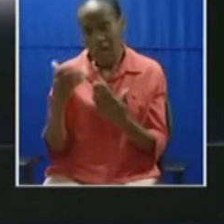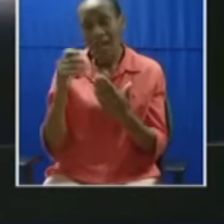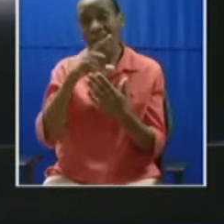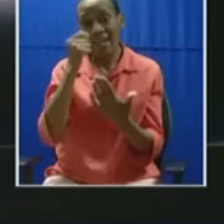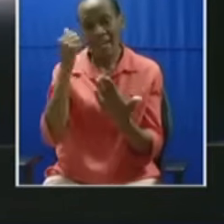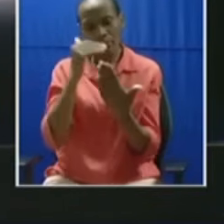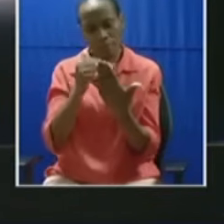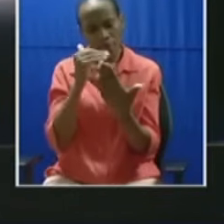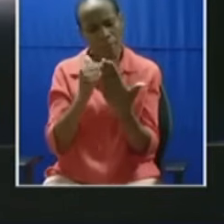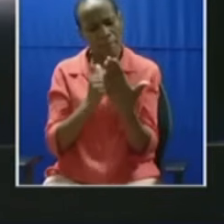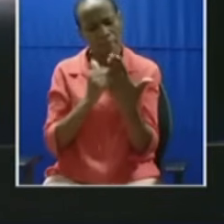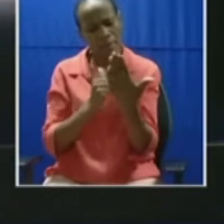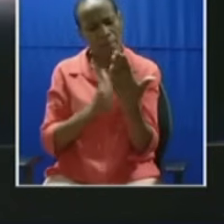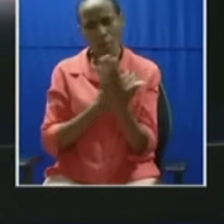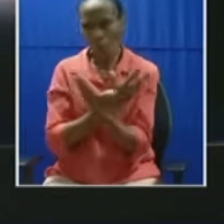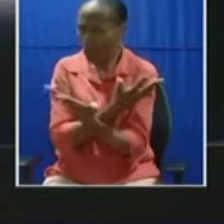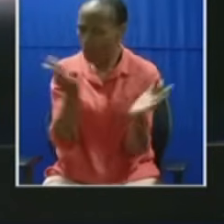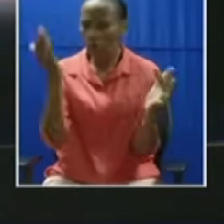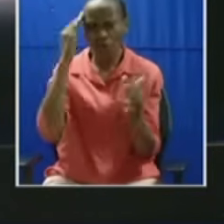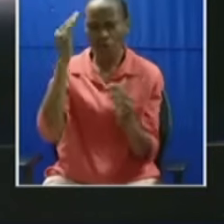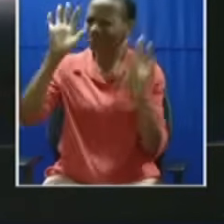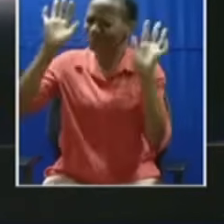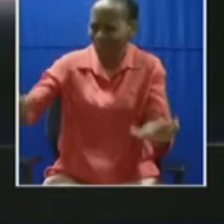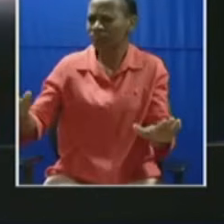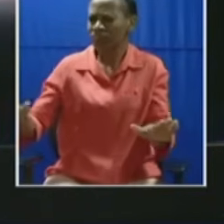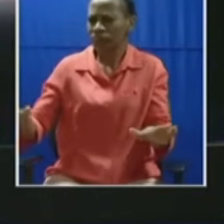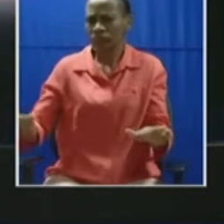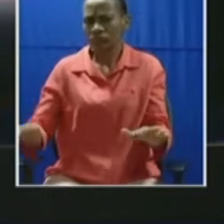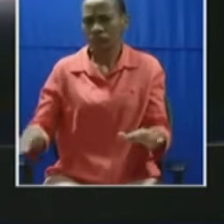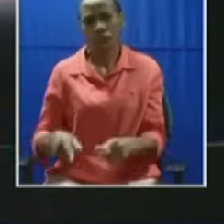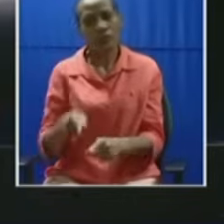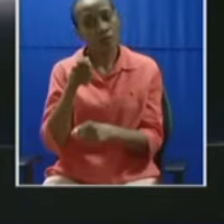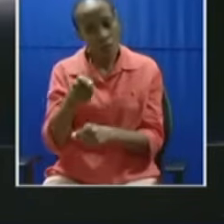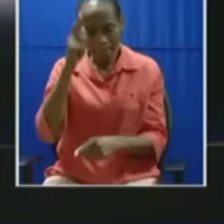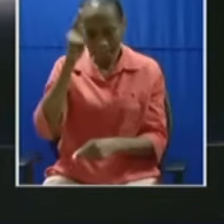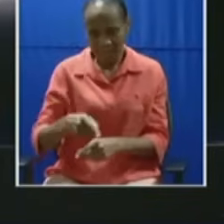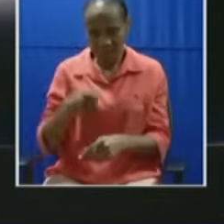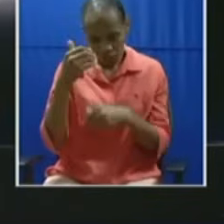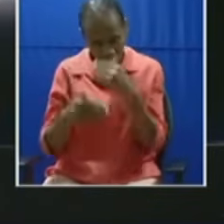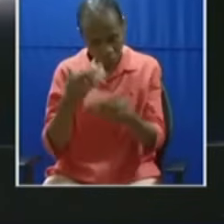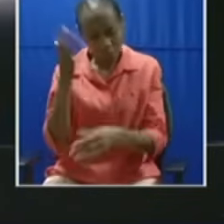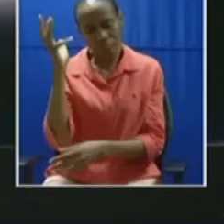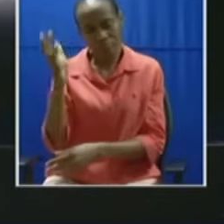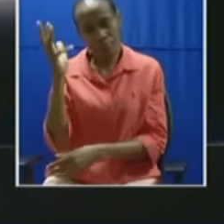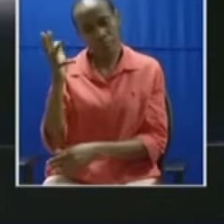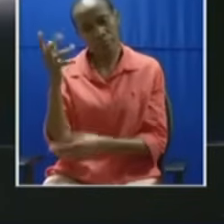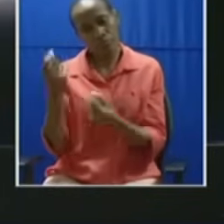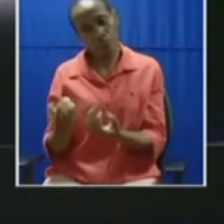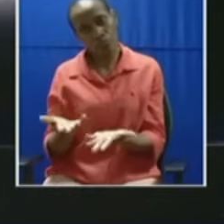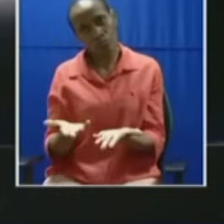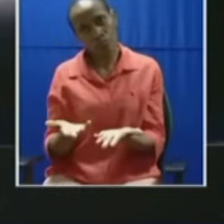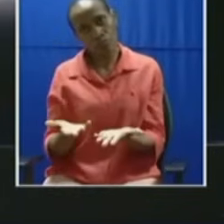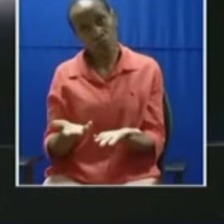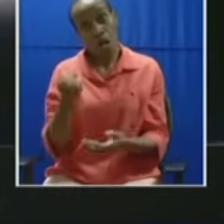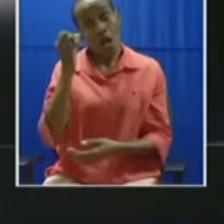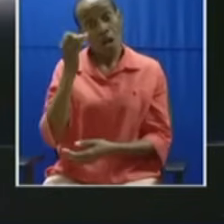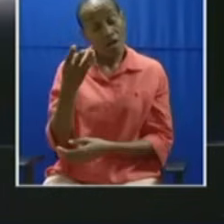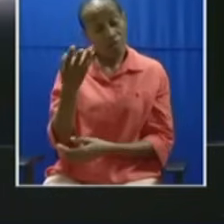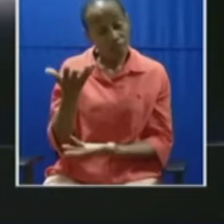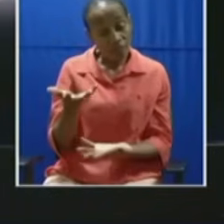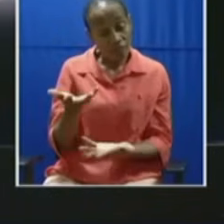was circulated. Order. You must proceed with your speech. If you did